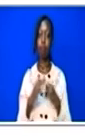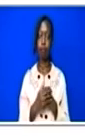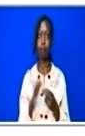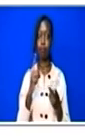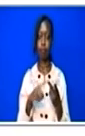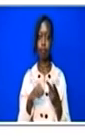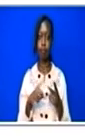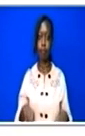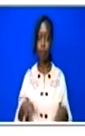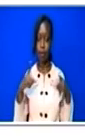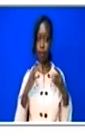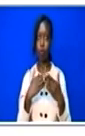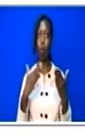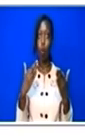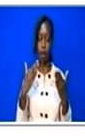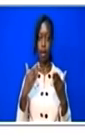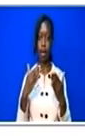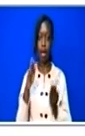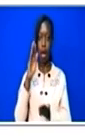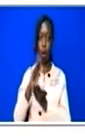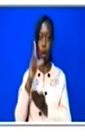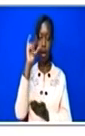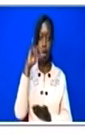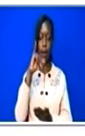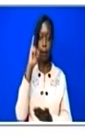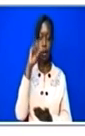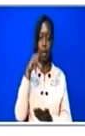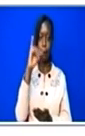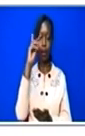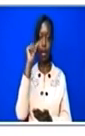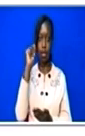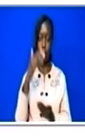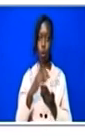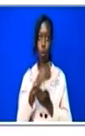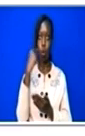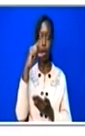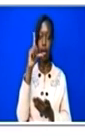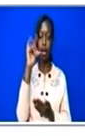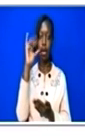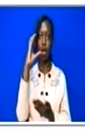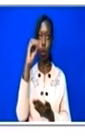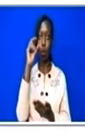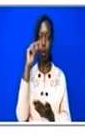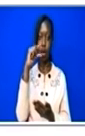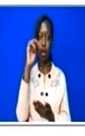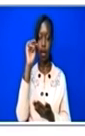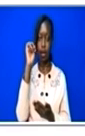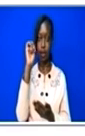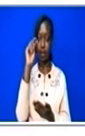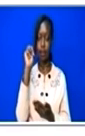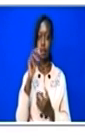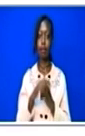two, organisms store lipids in form of glycogen. Organisms store lipids in form